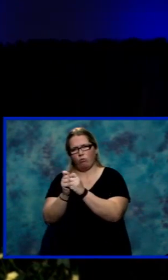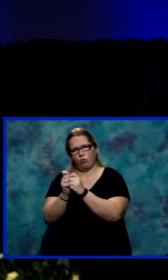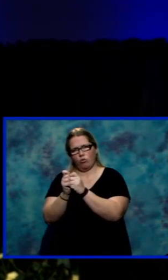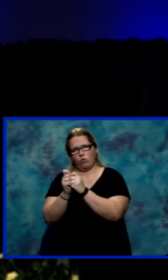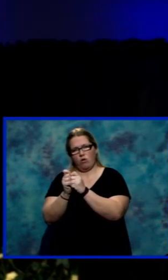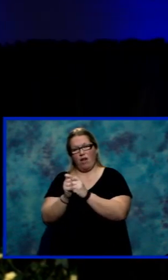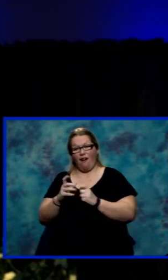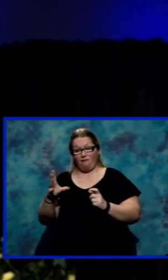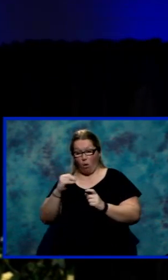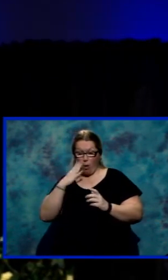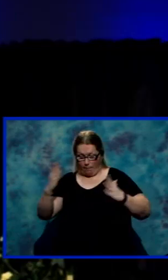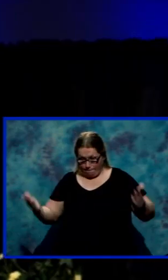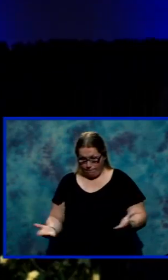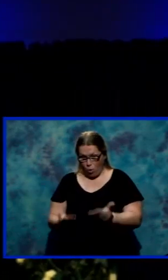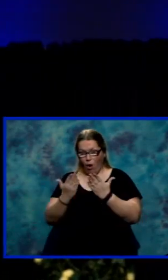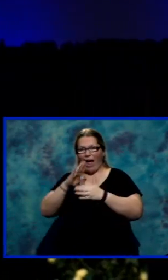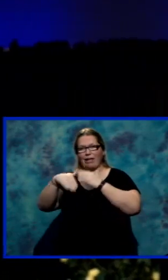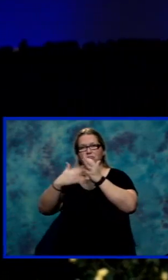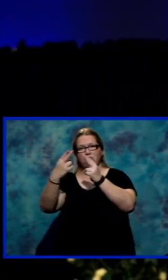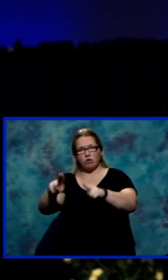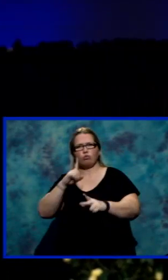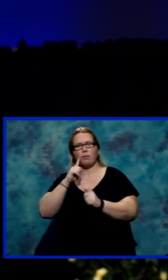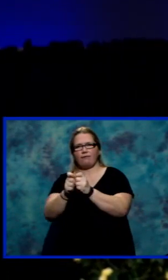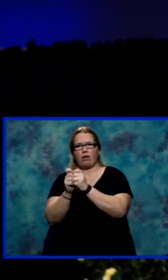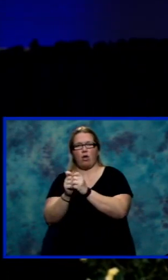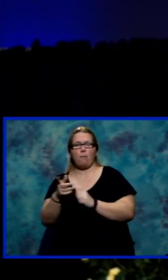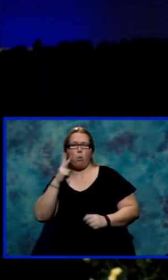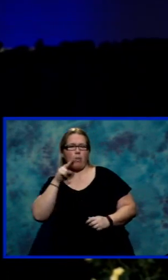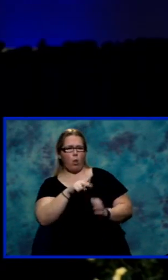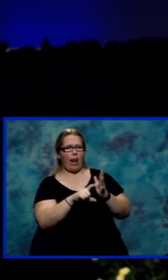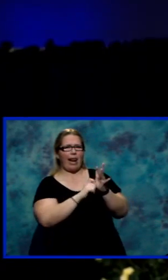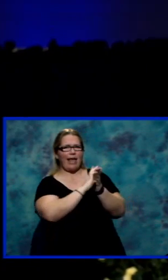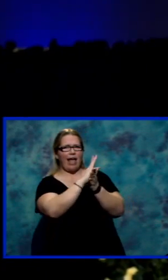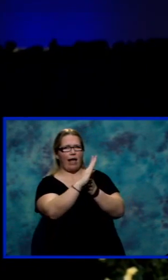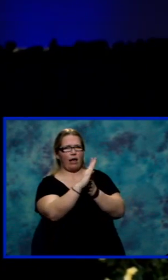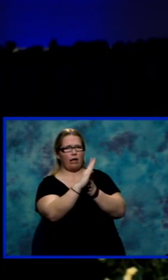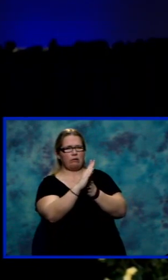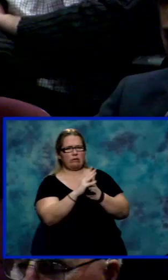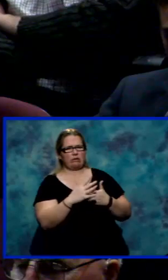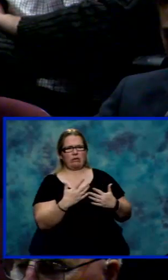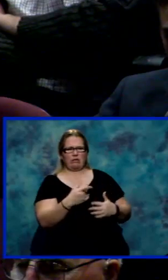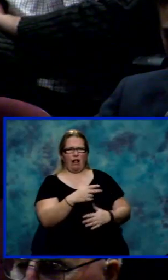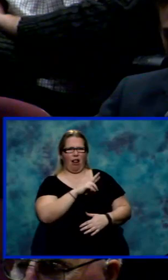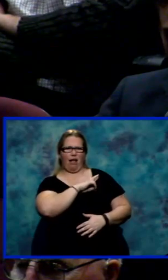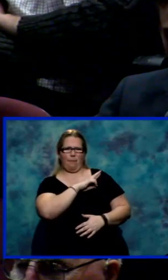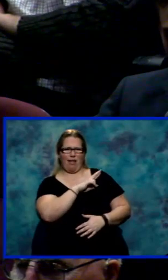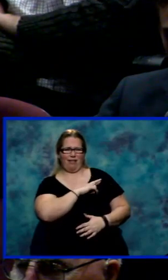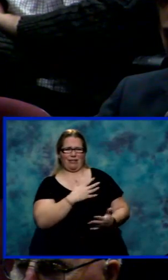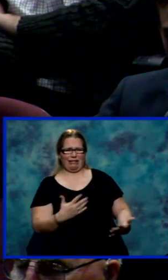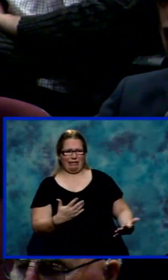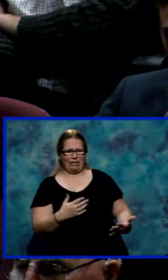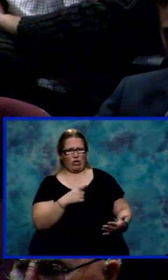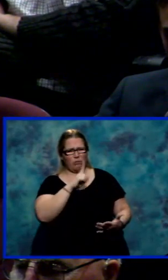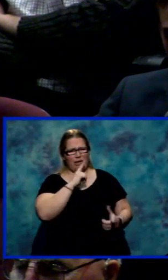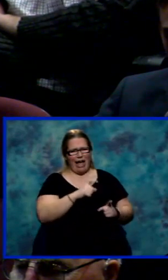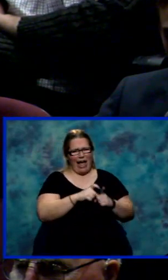right from the get-go. Whereas when they looked at Leah, they looked at a liability, someone who was going to be